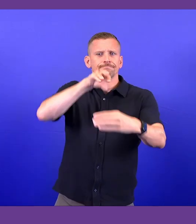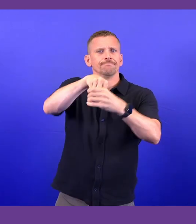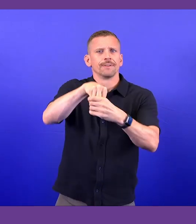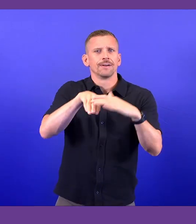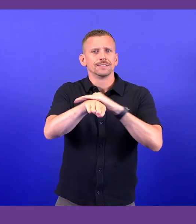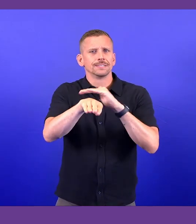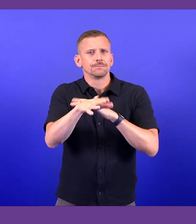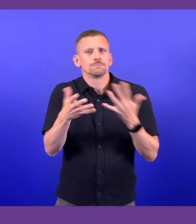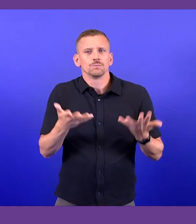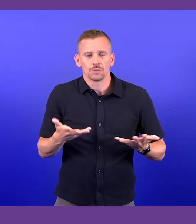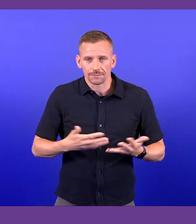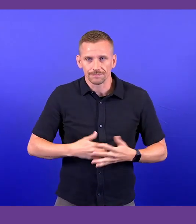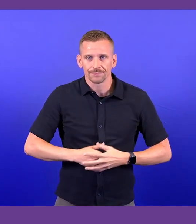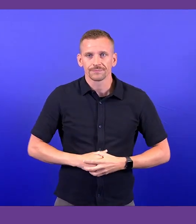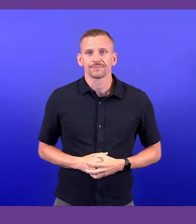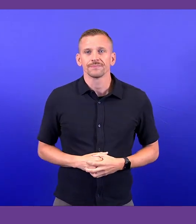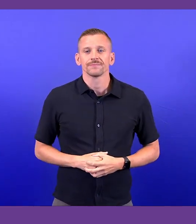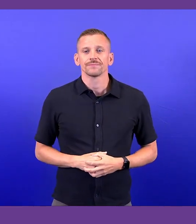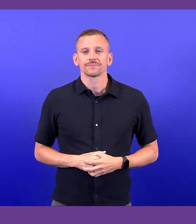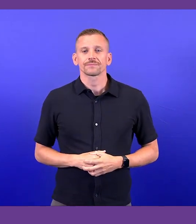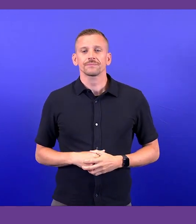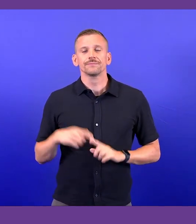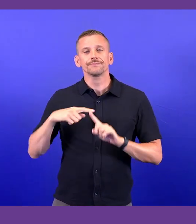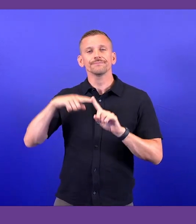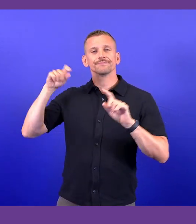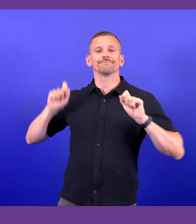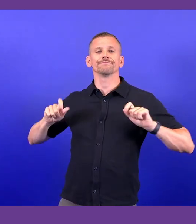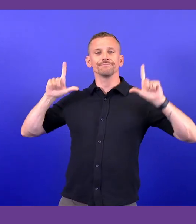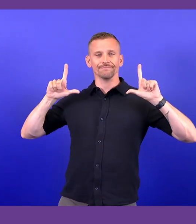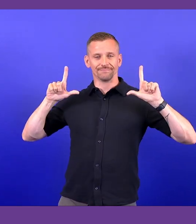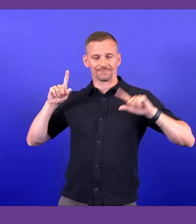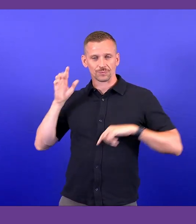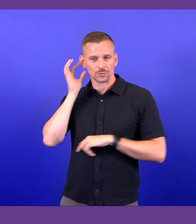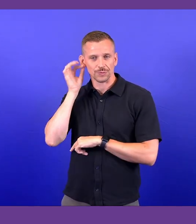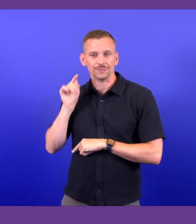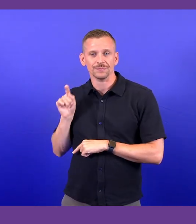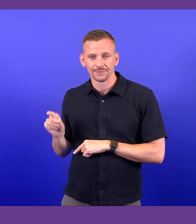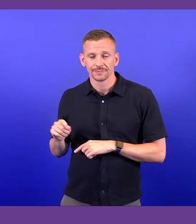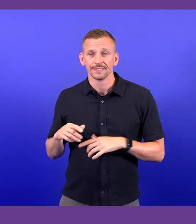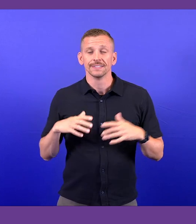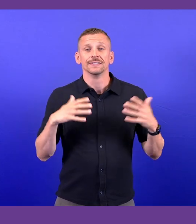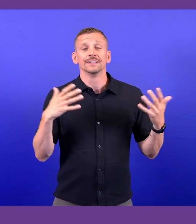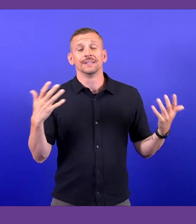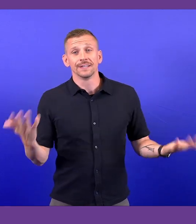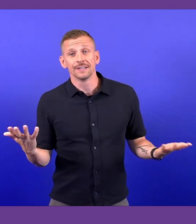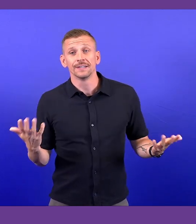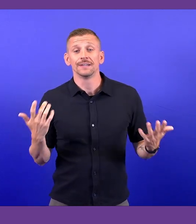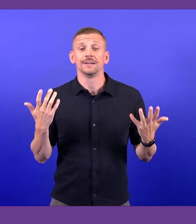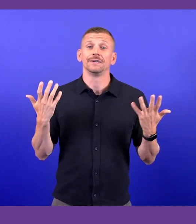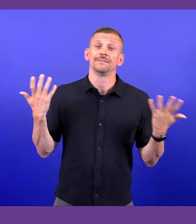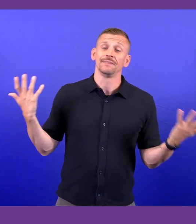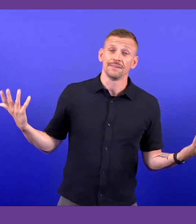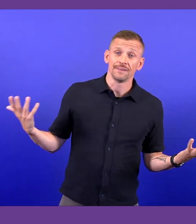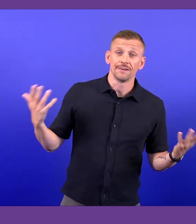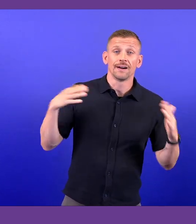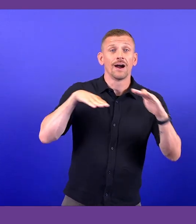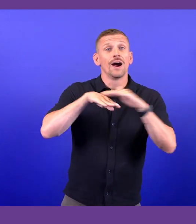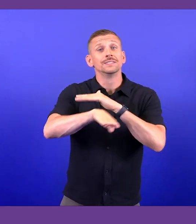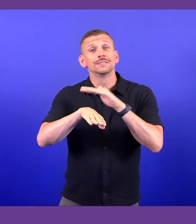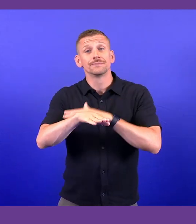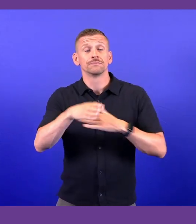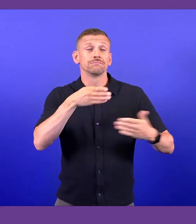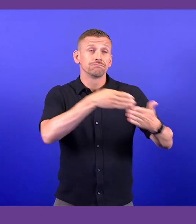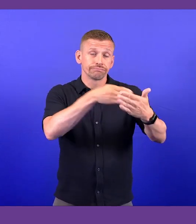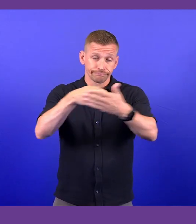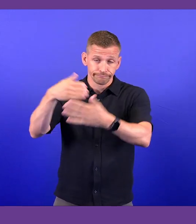Yeah, I mean, I'm not going to. I mean, you know all that accessibility has to be taken from a global